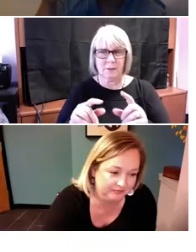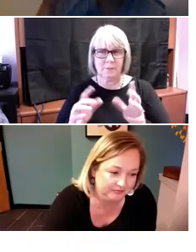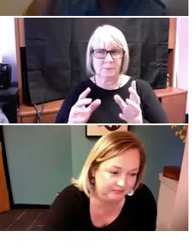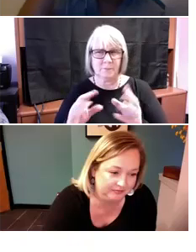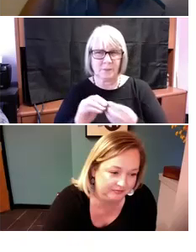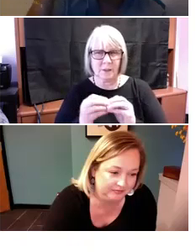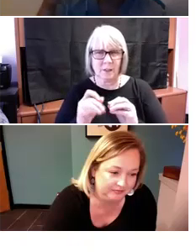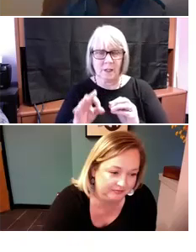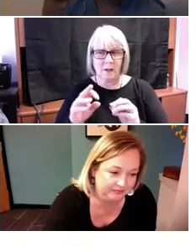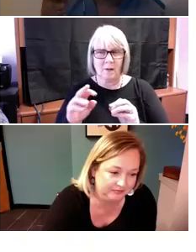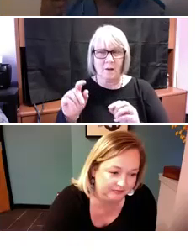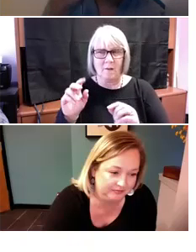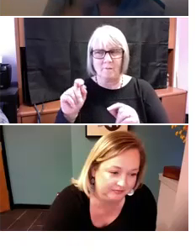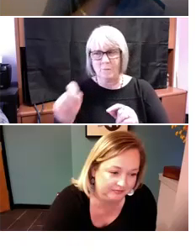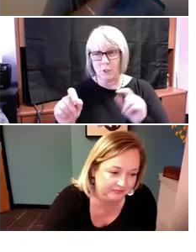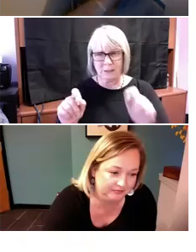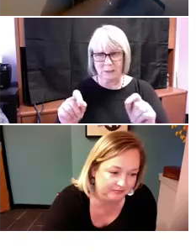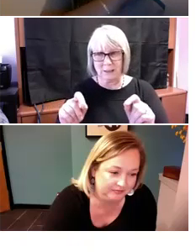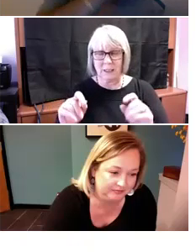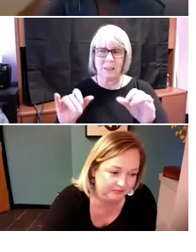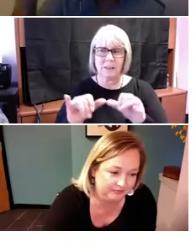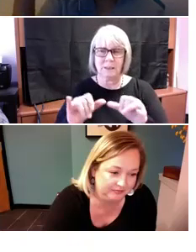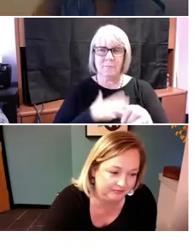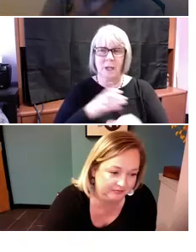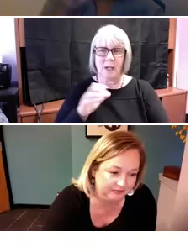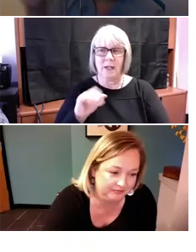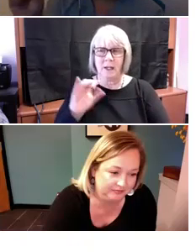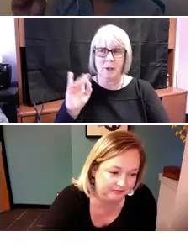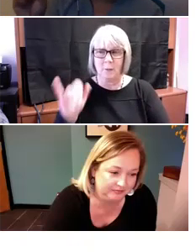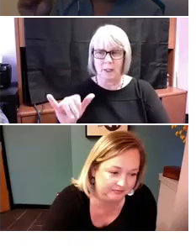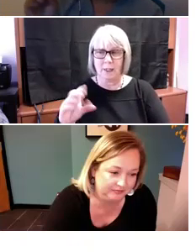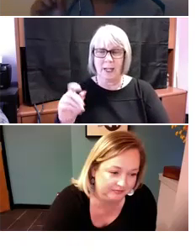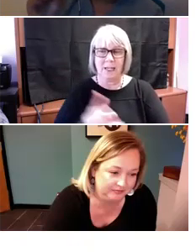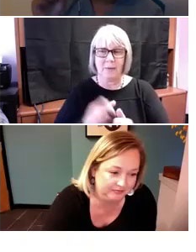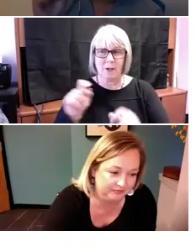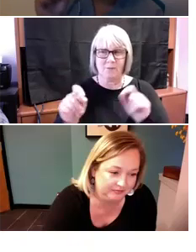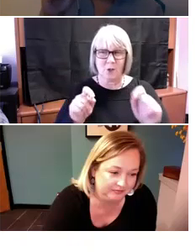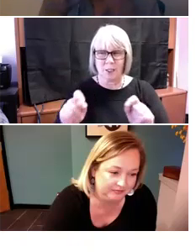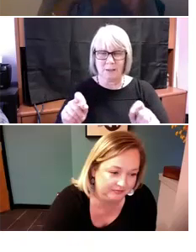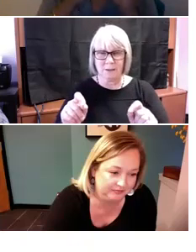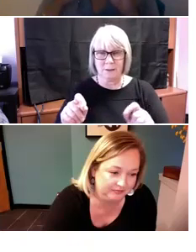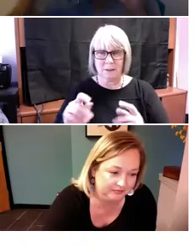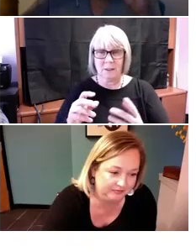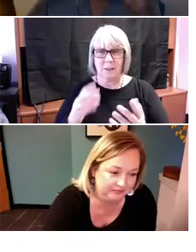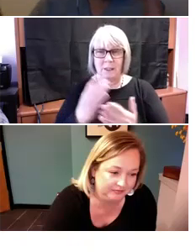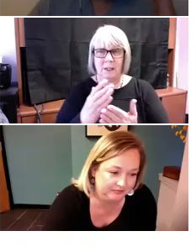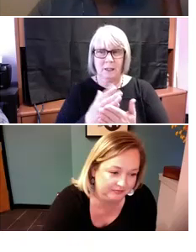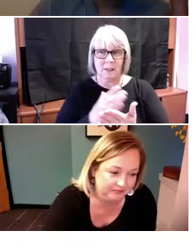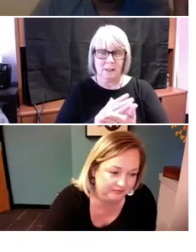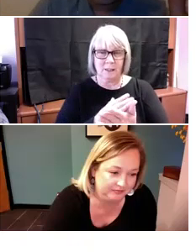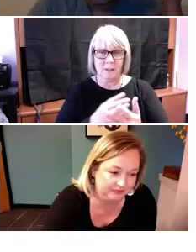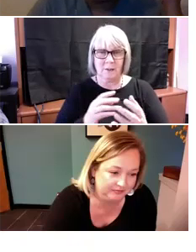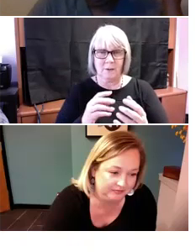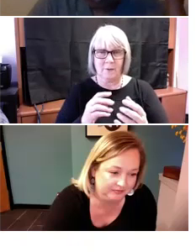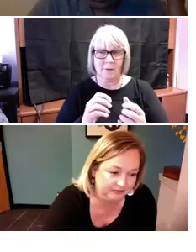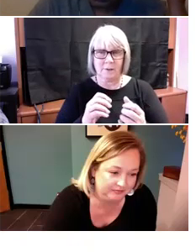of vertices is the size of my array, and every vertex basically points to a list, where the list is